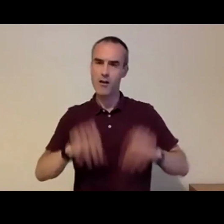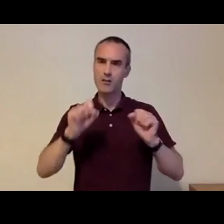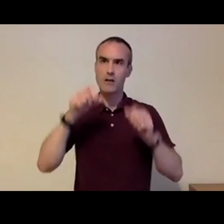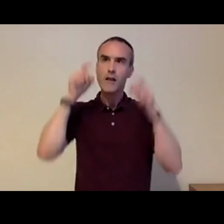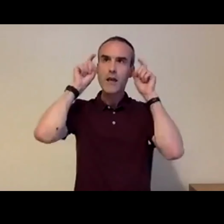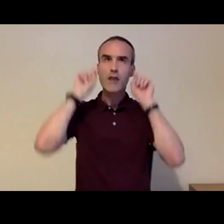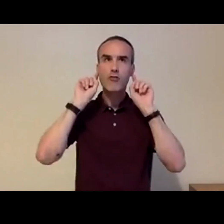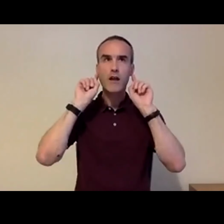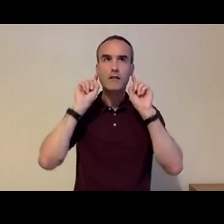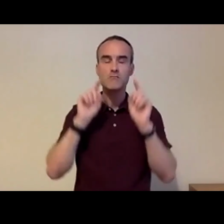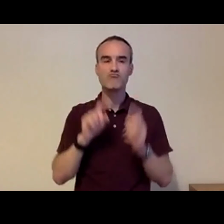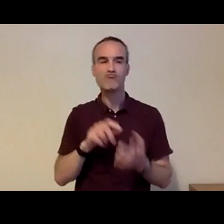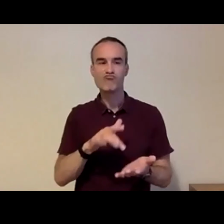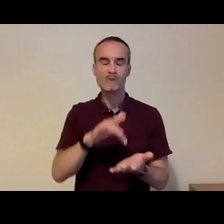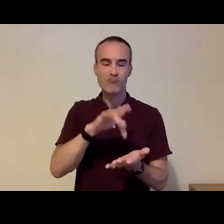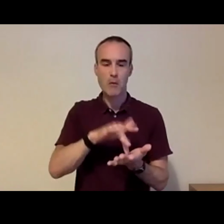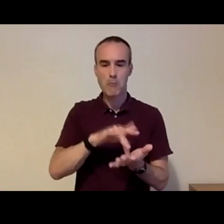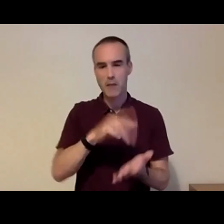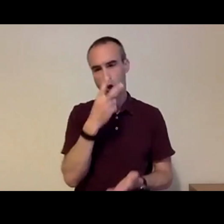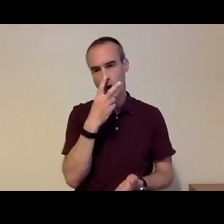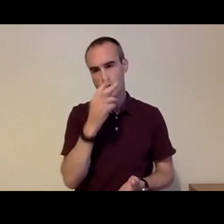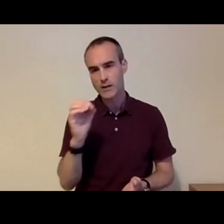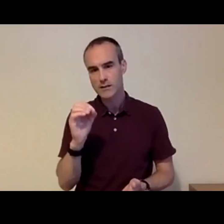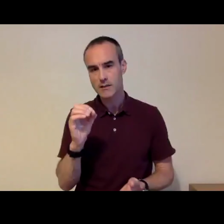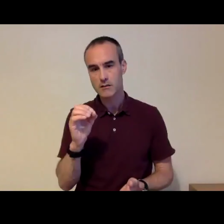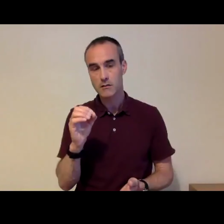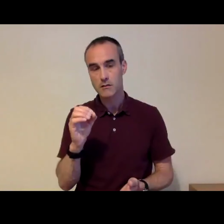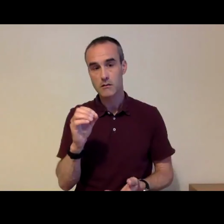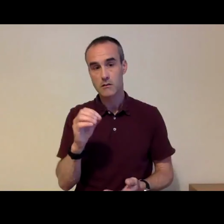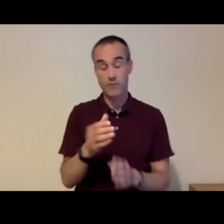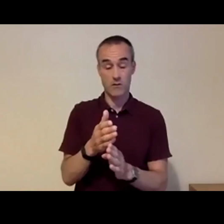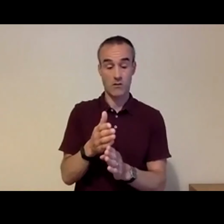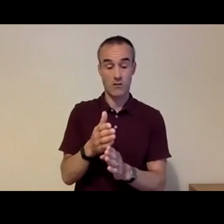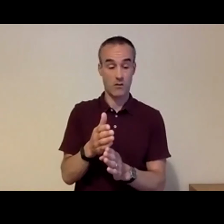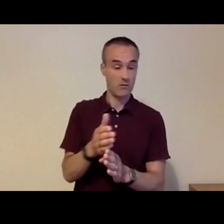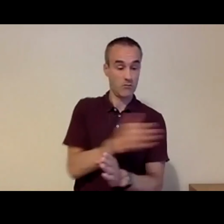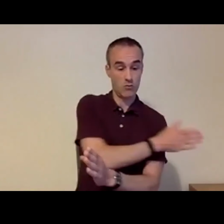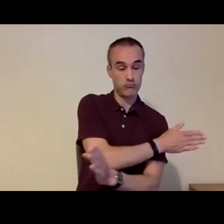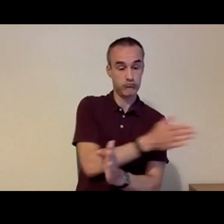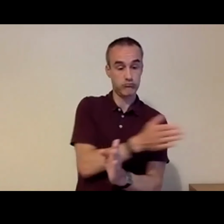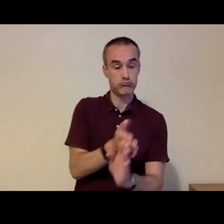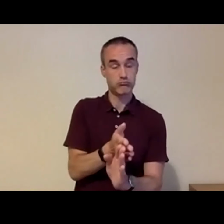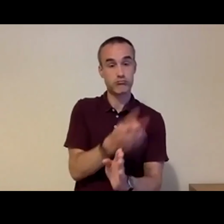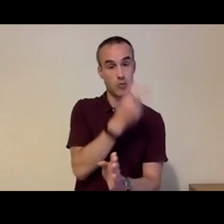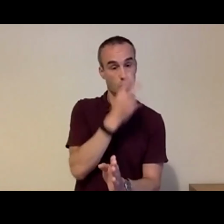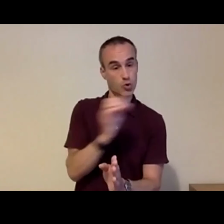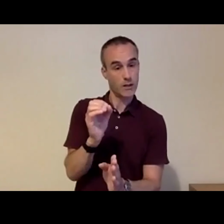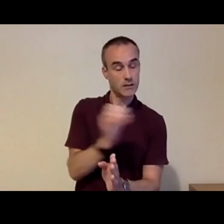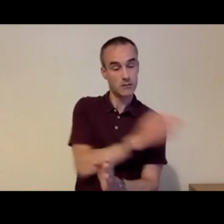mid-20s. So the early part of my life, you probably tell in my speech that I'm not obviously